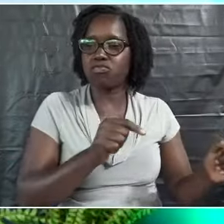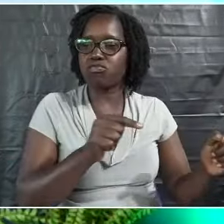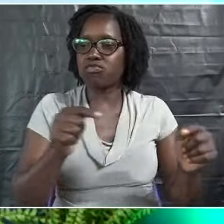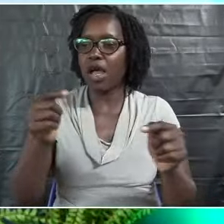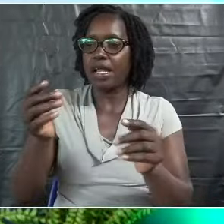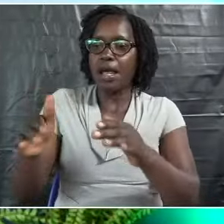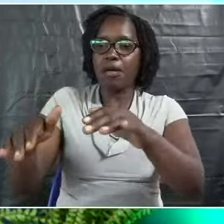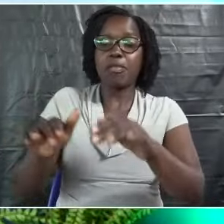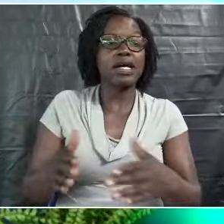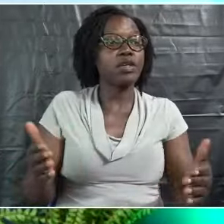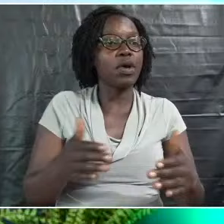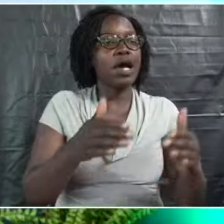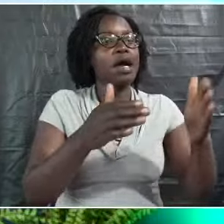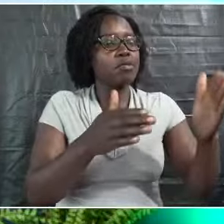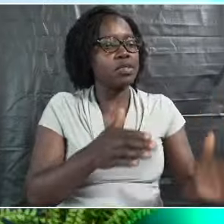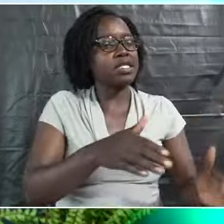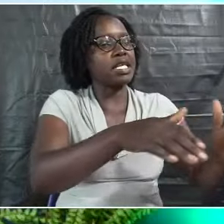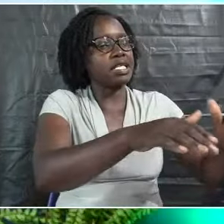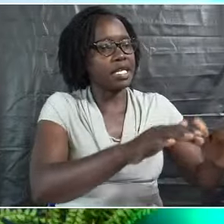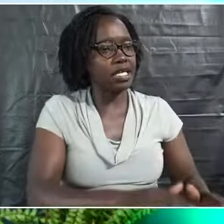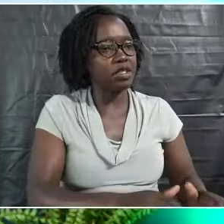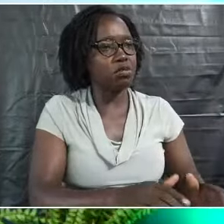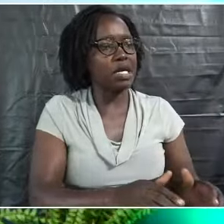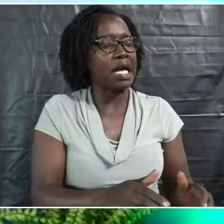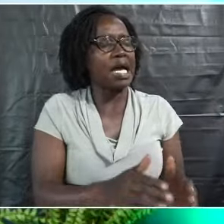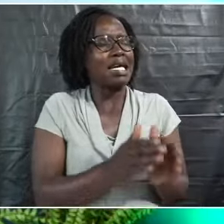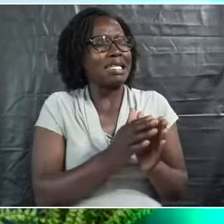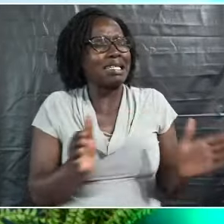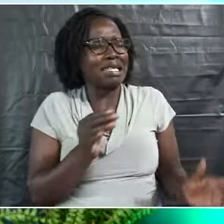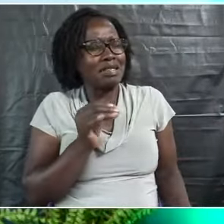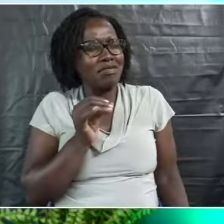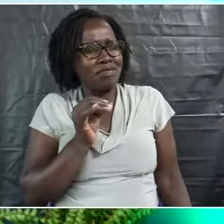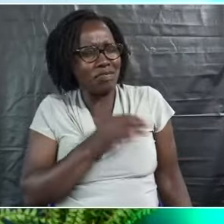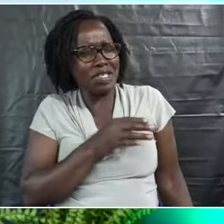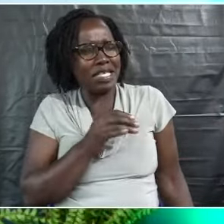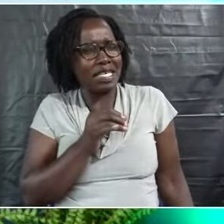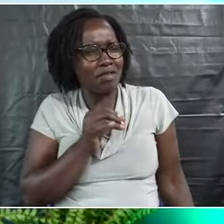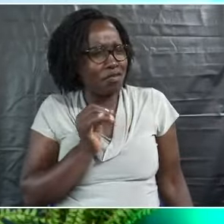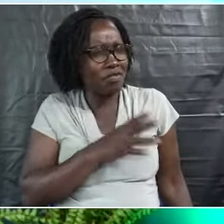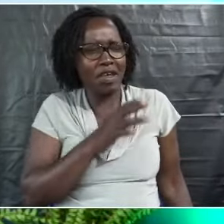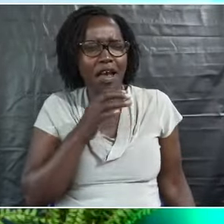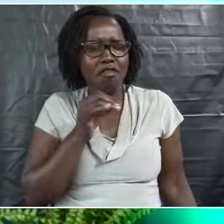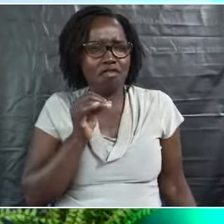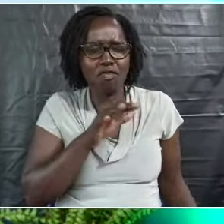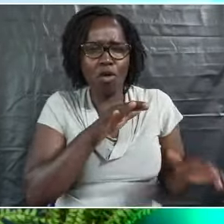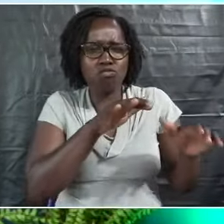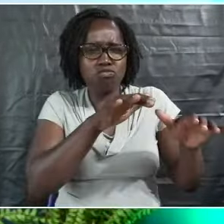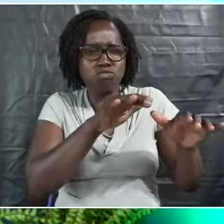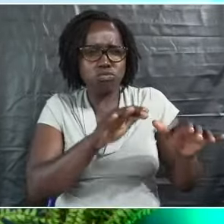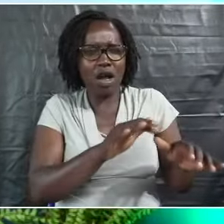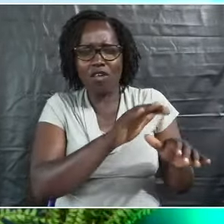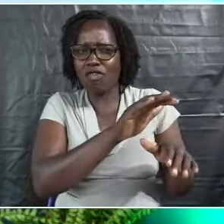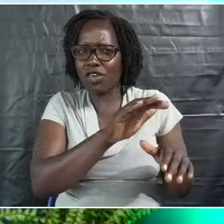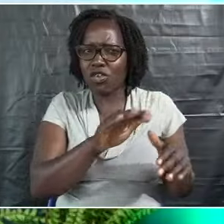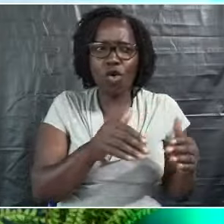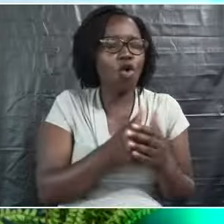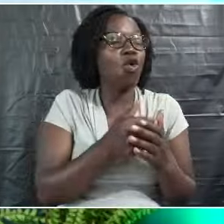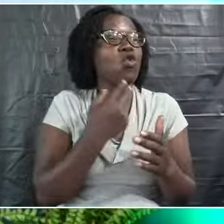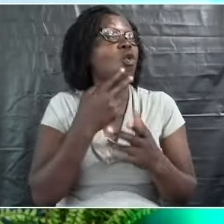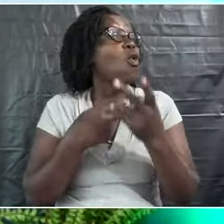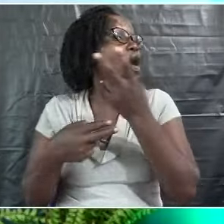her husband. Great fear seized the whole church and all who heard about